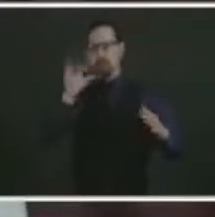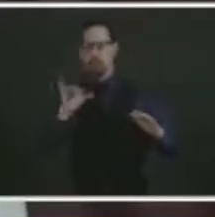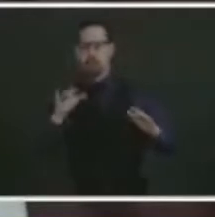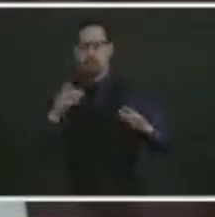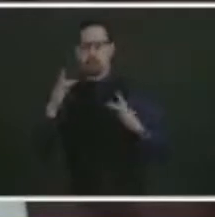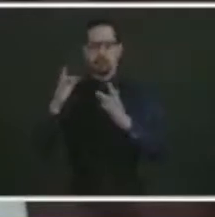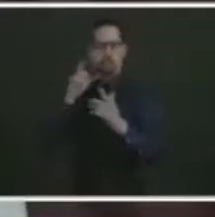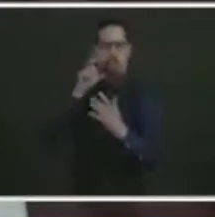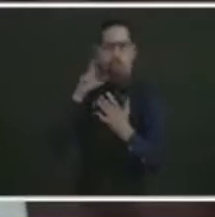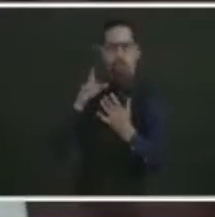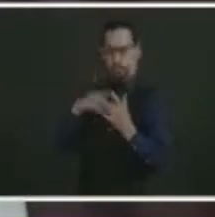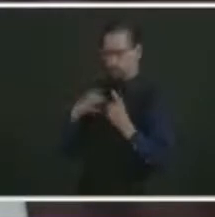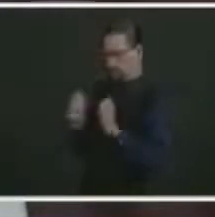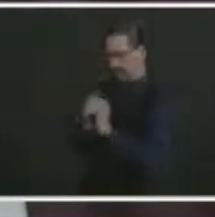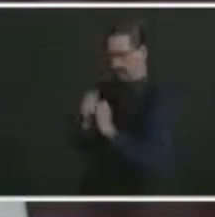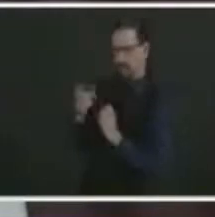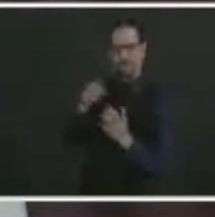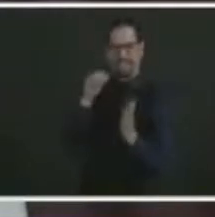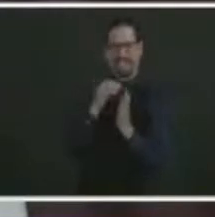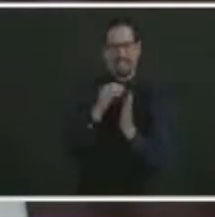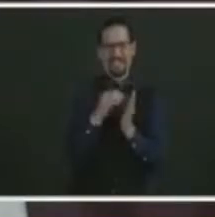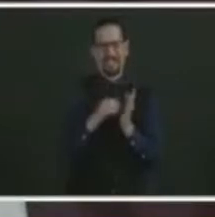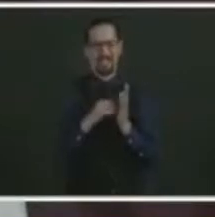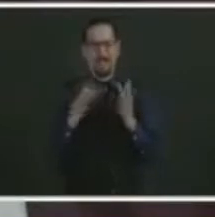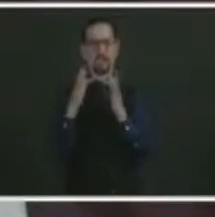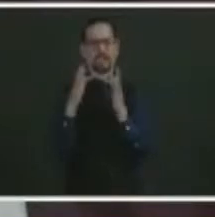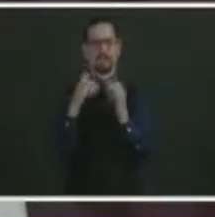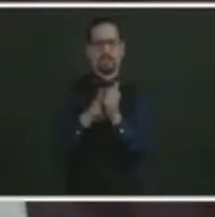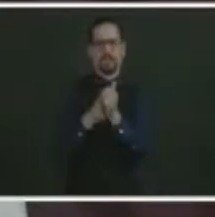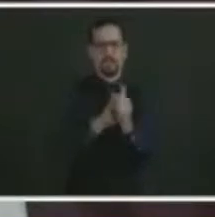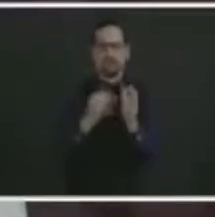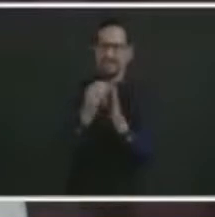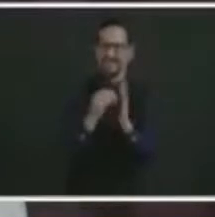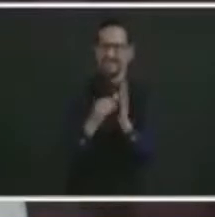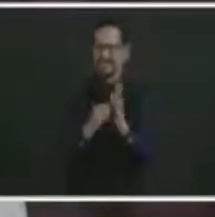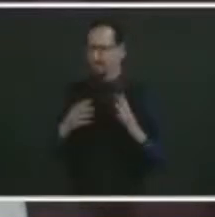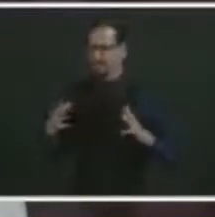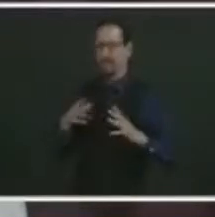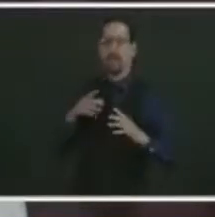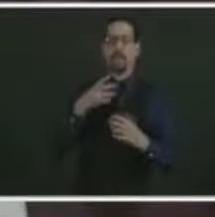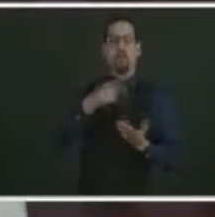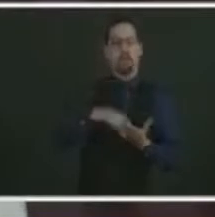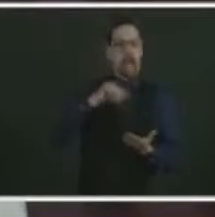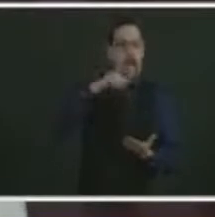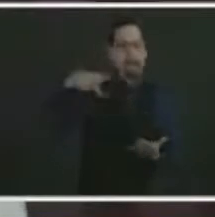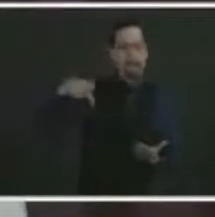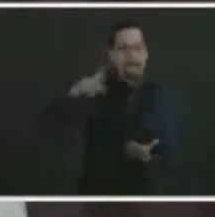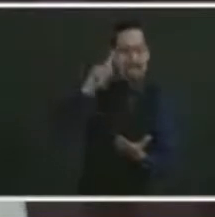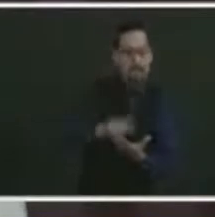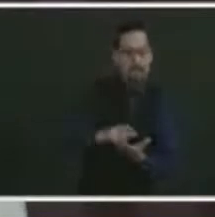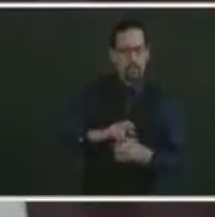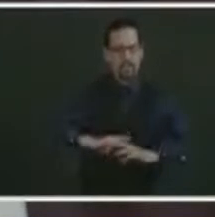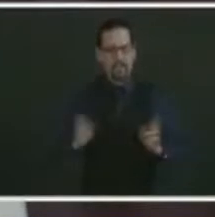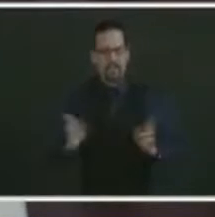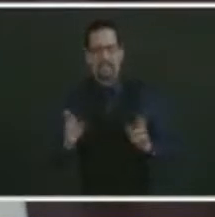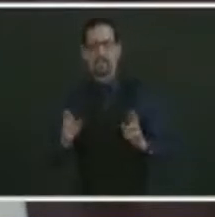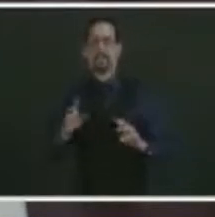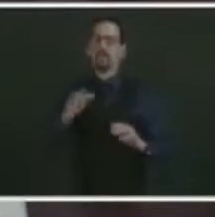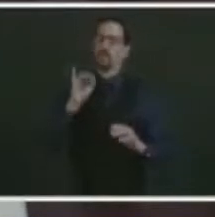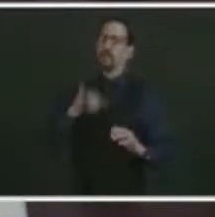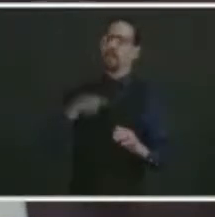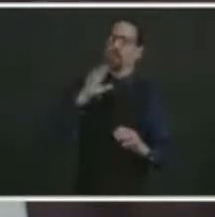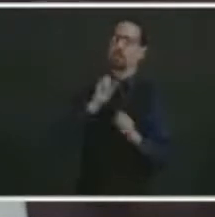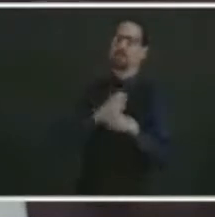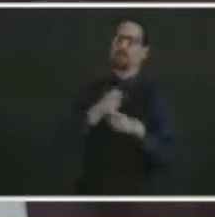the resources that we have with the Crush COVID app. We'll make more information and guidance available as it